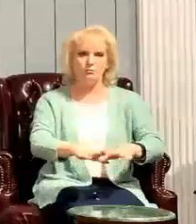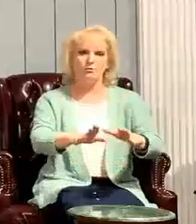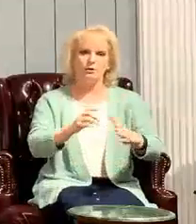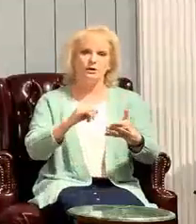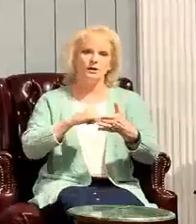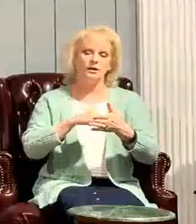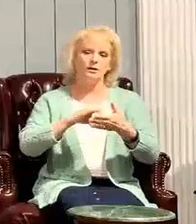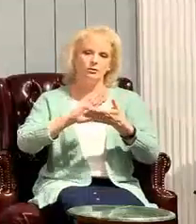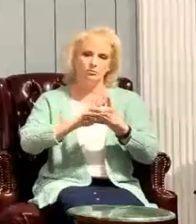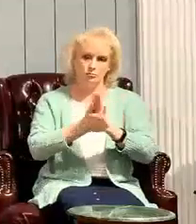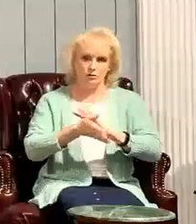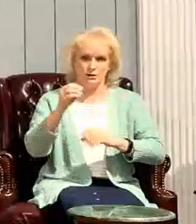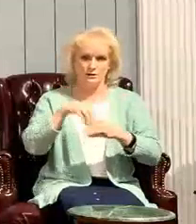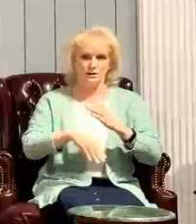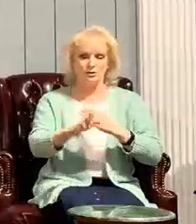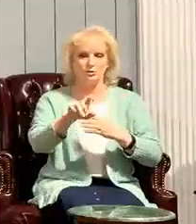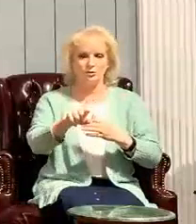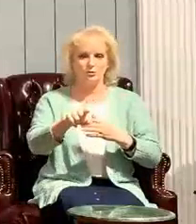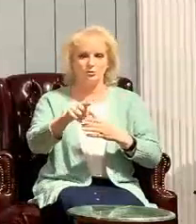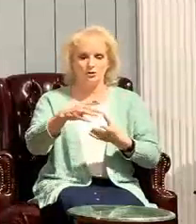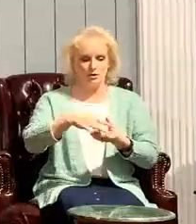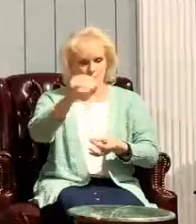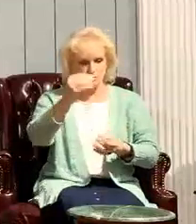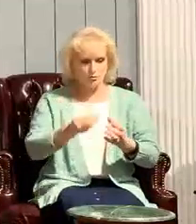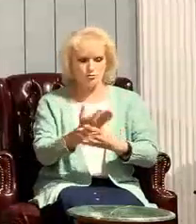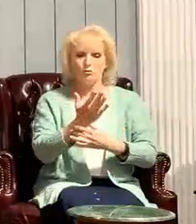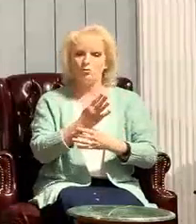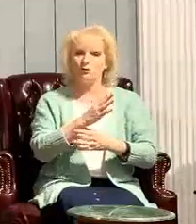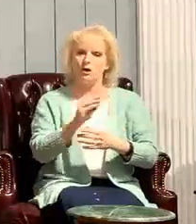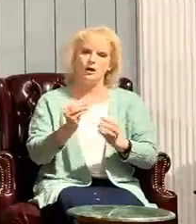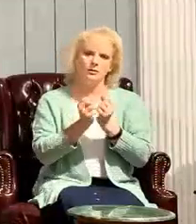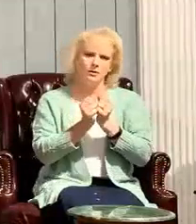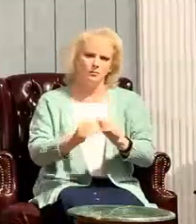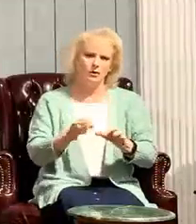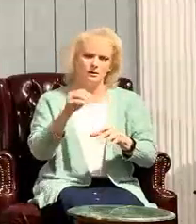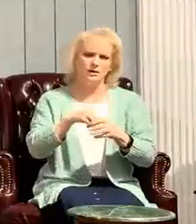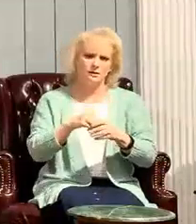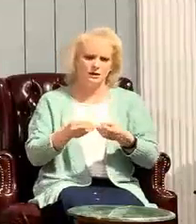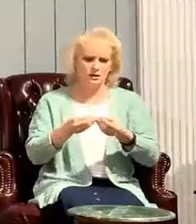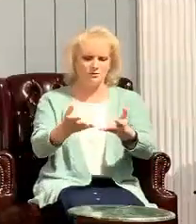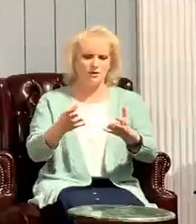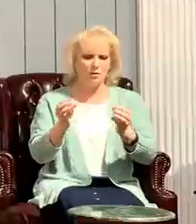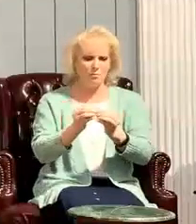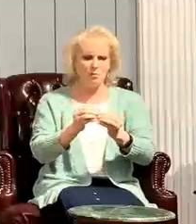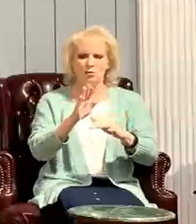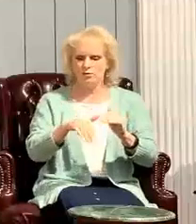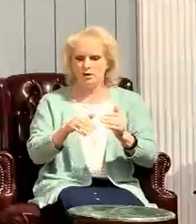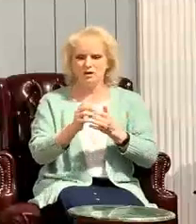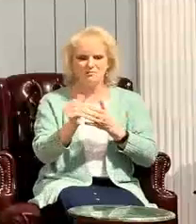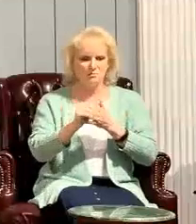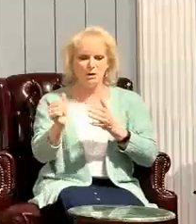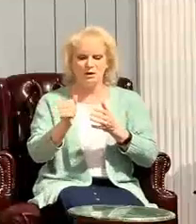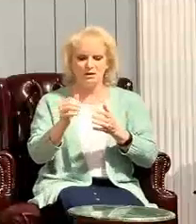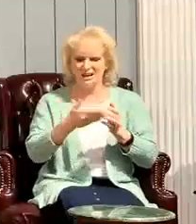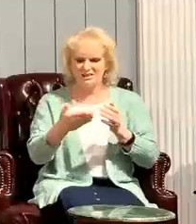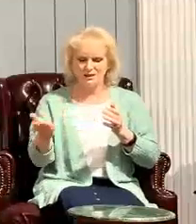you spiritual growth. And blessings and giving is more than material things, more than money and so forth.